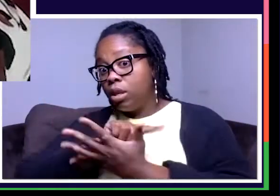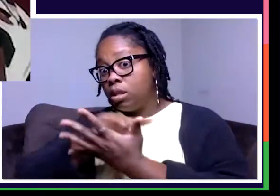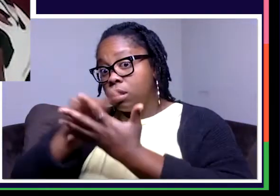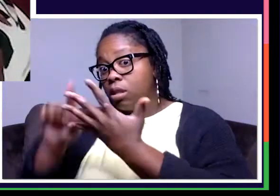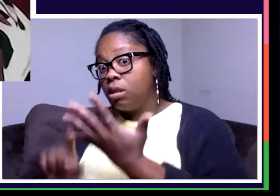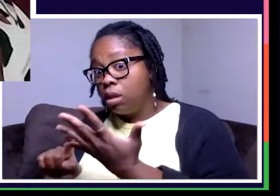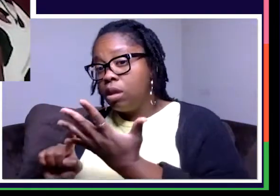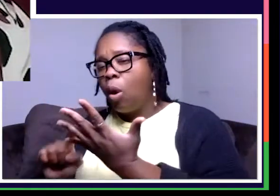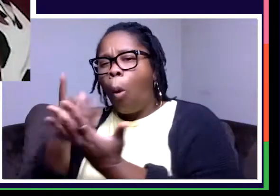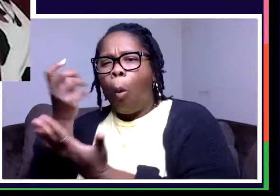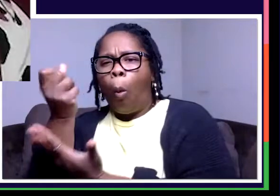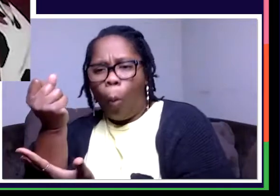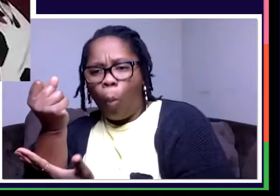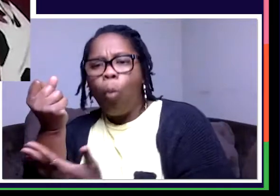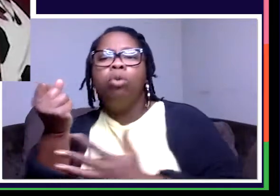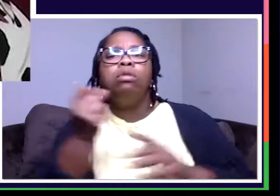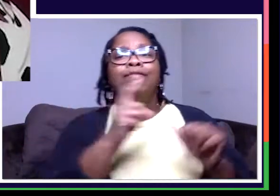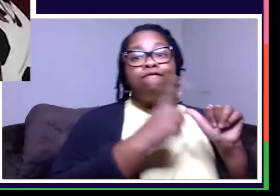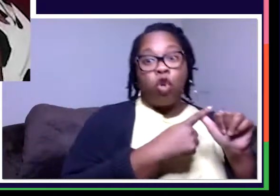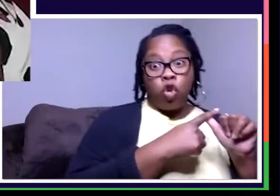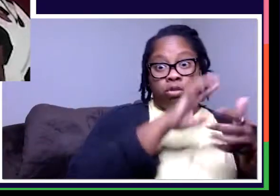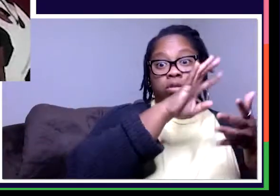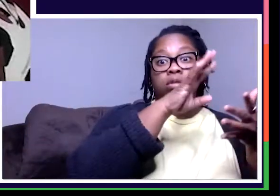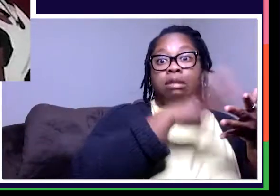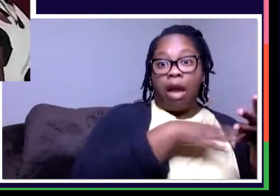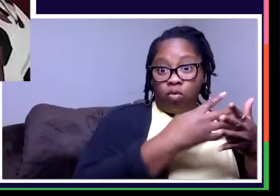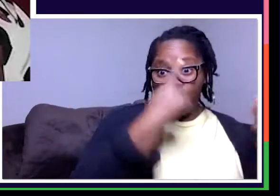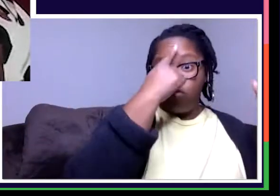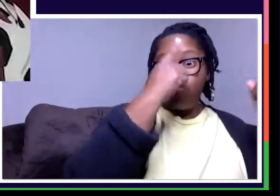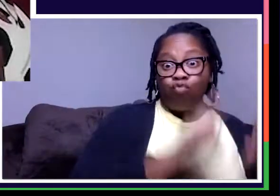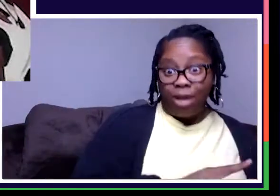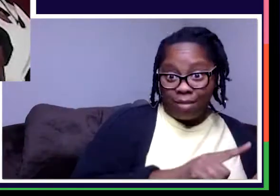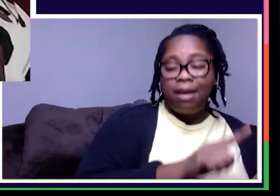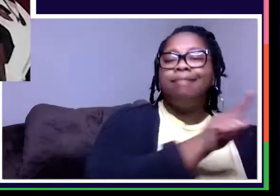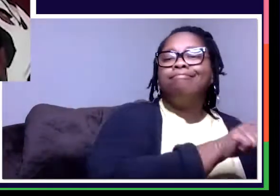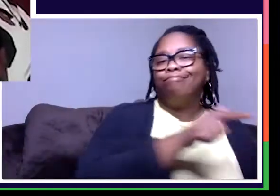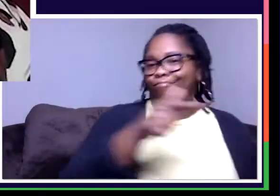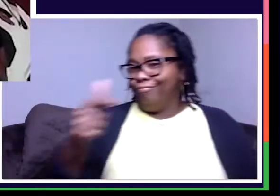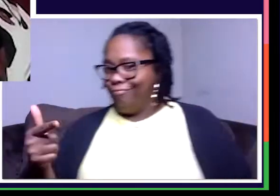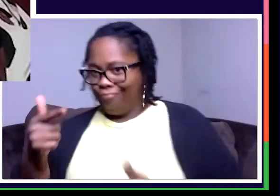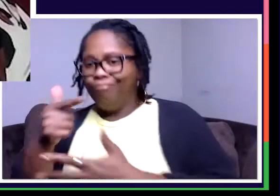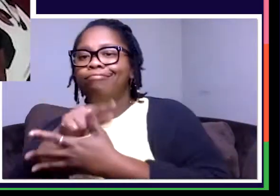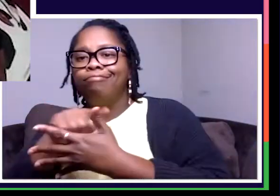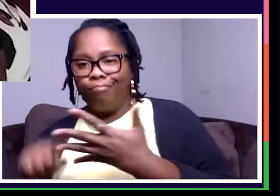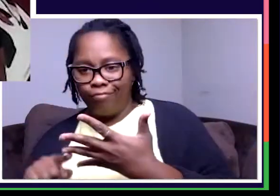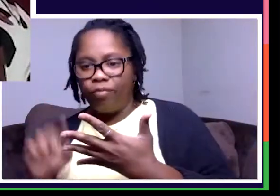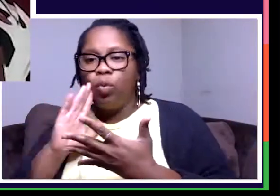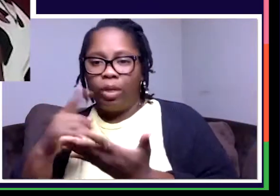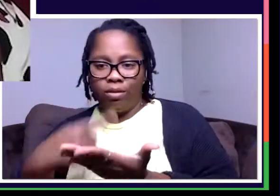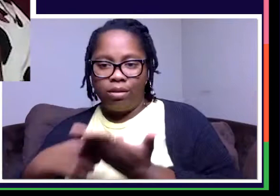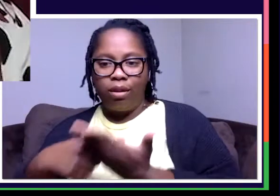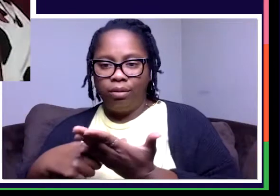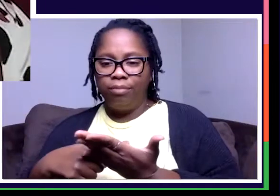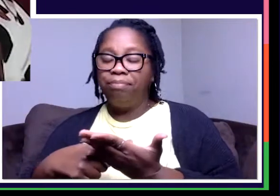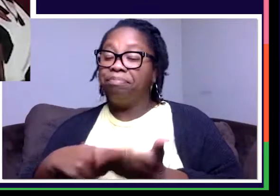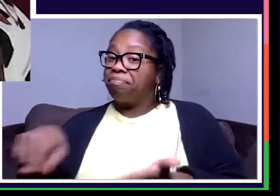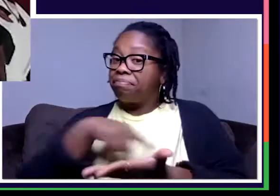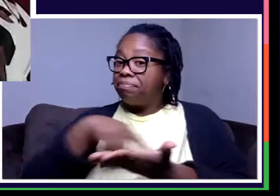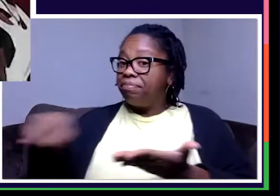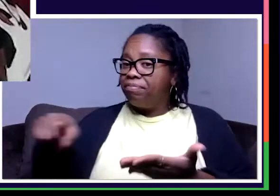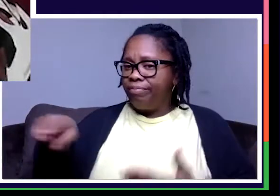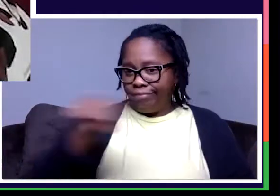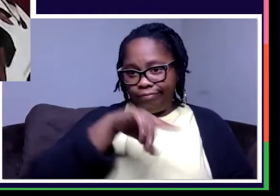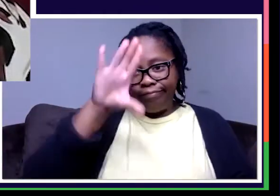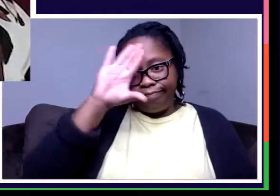and itinerants will be bargained after we reach an agreement on the schedules. This week, as we